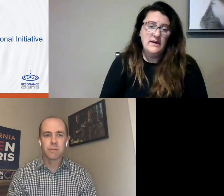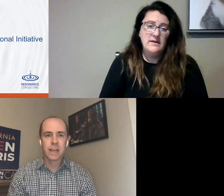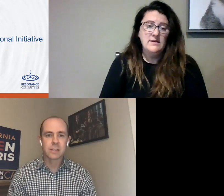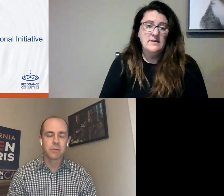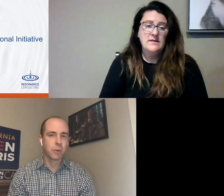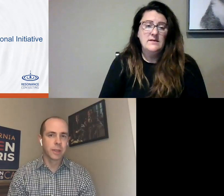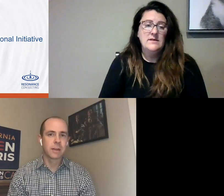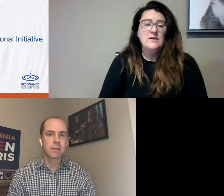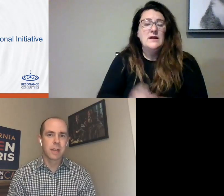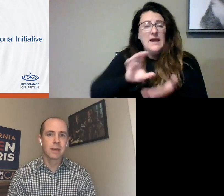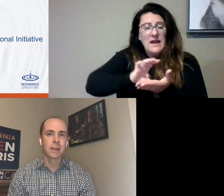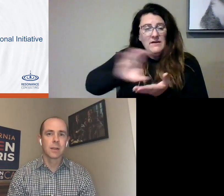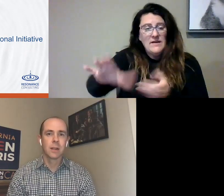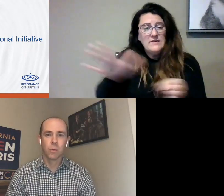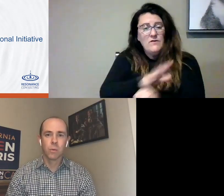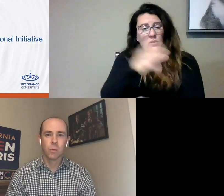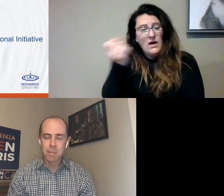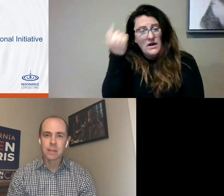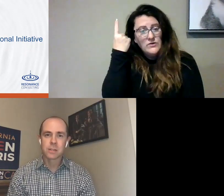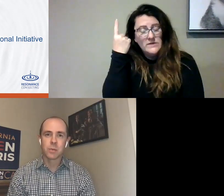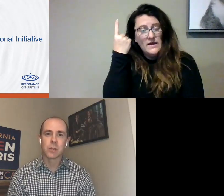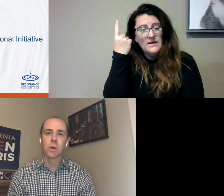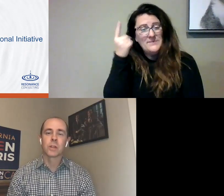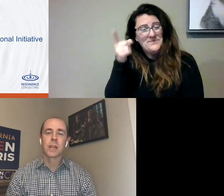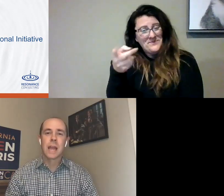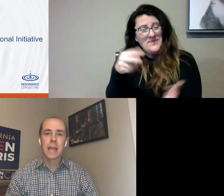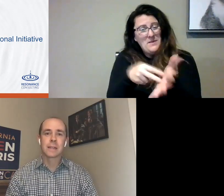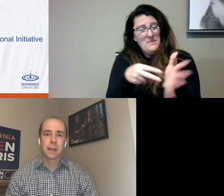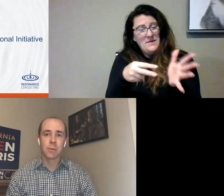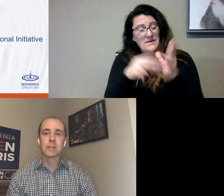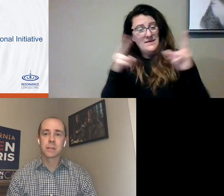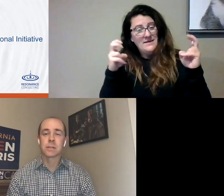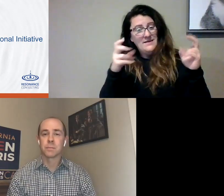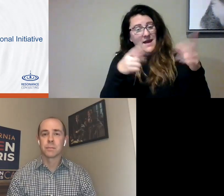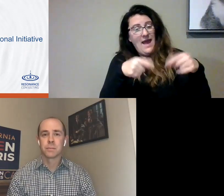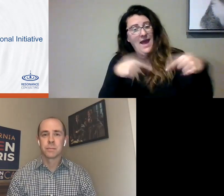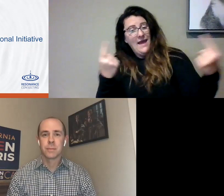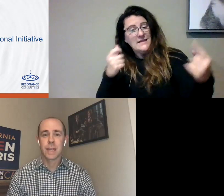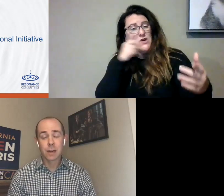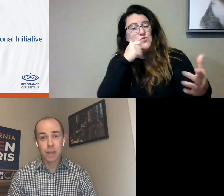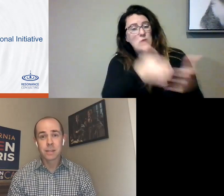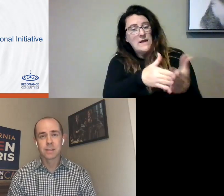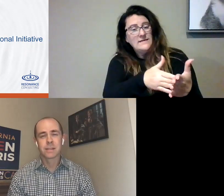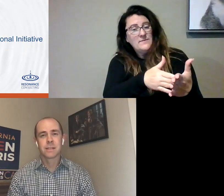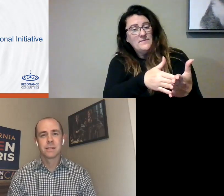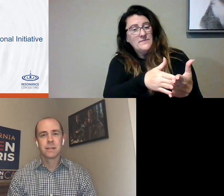Will we invest in fully understanding what it means to be, quote, anti-racist,